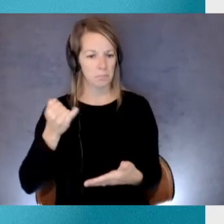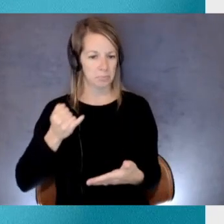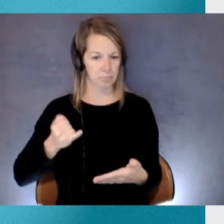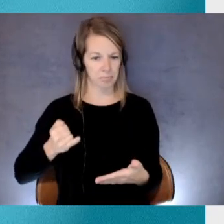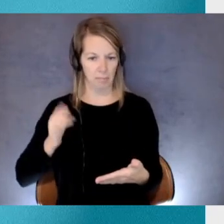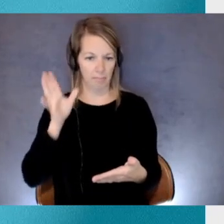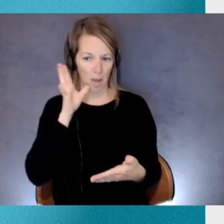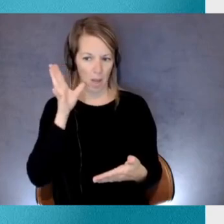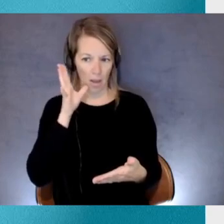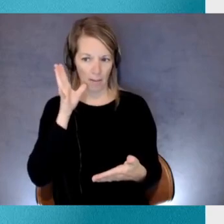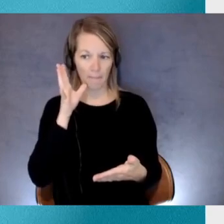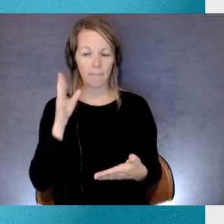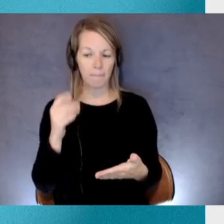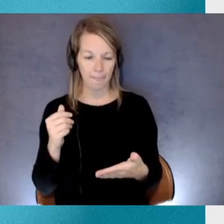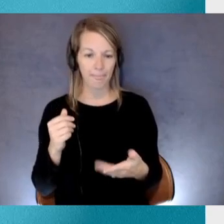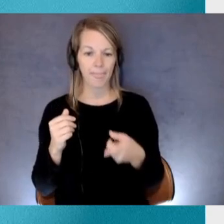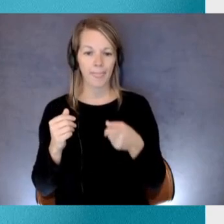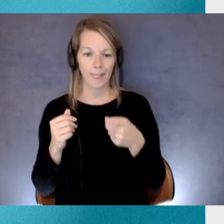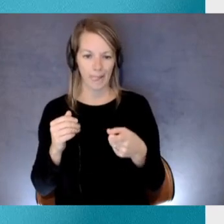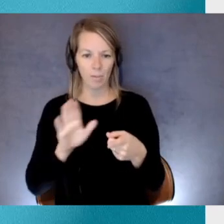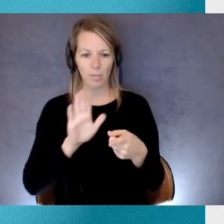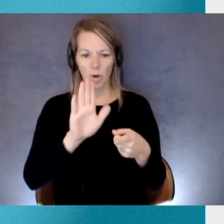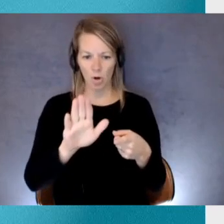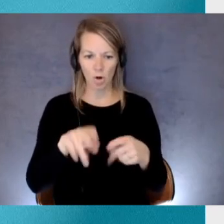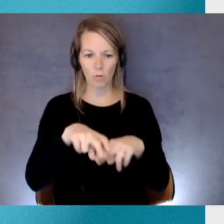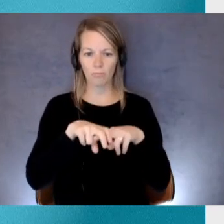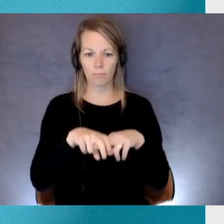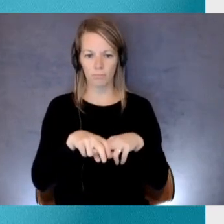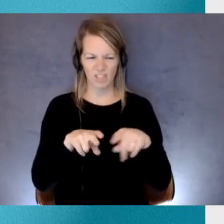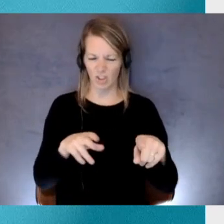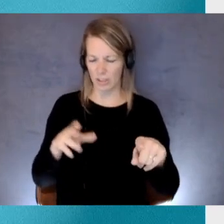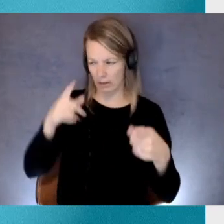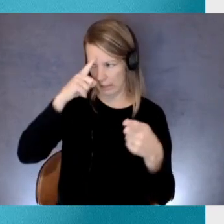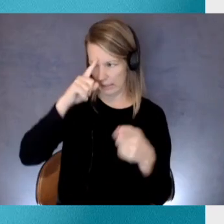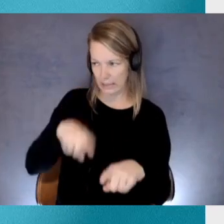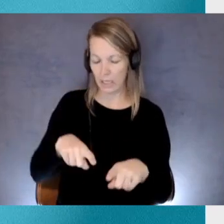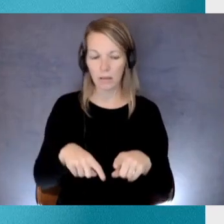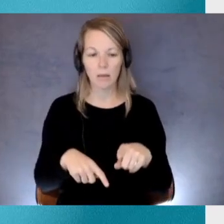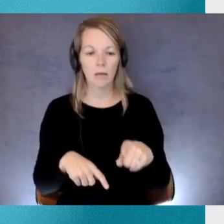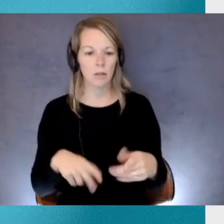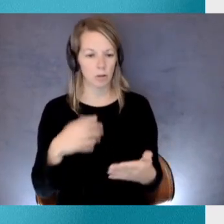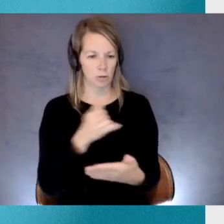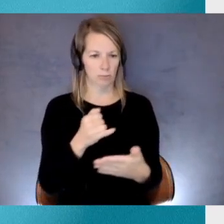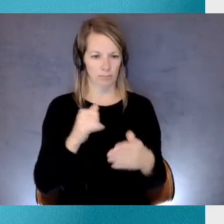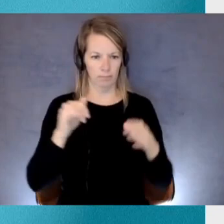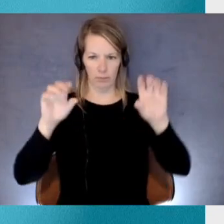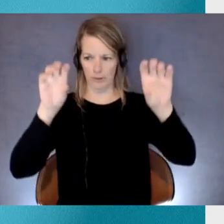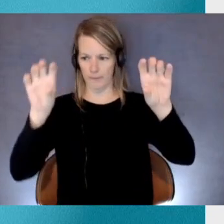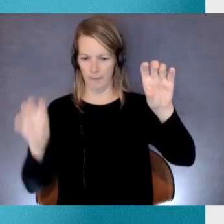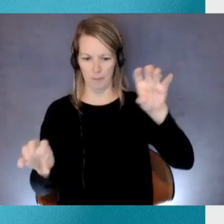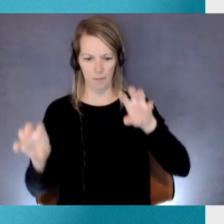mom in the chair with her consent and got, just sort of like annotated it. And